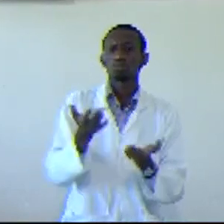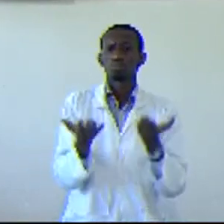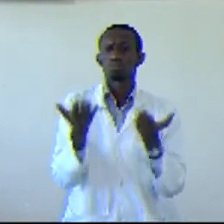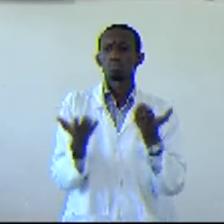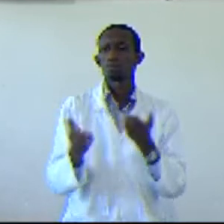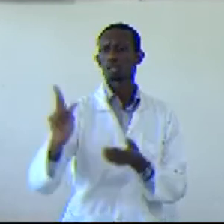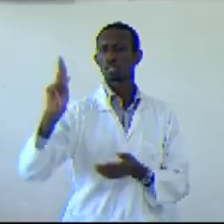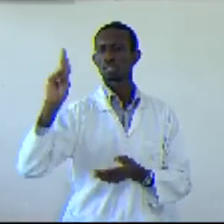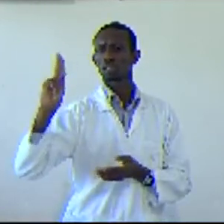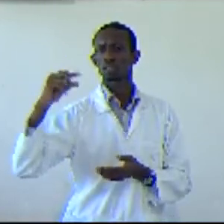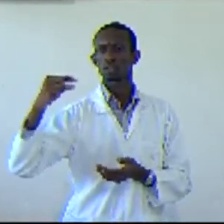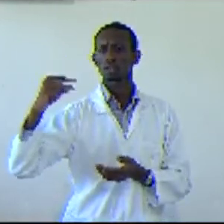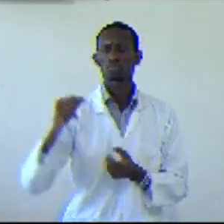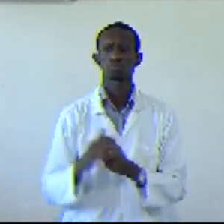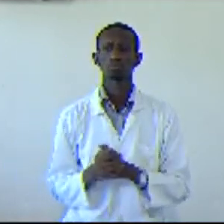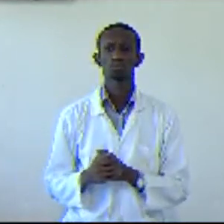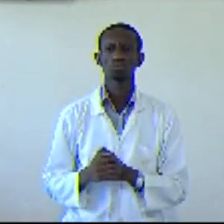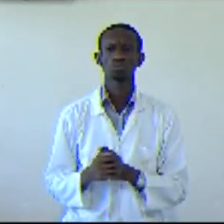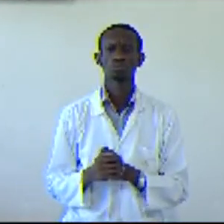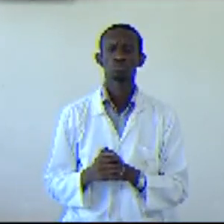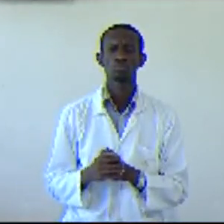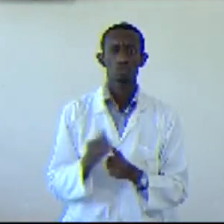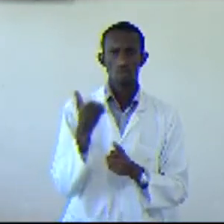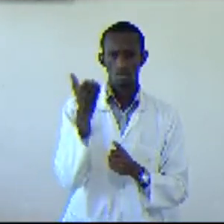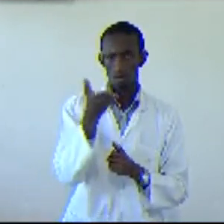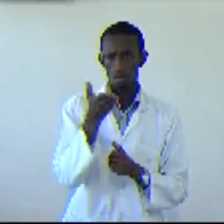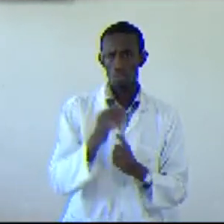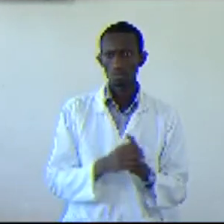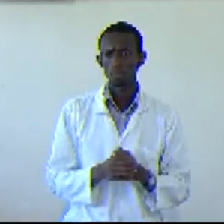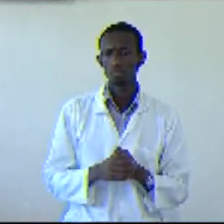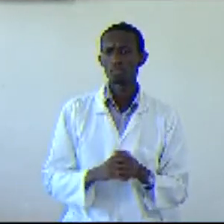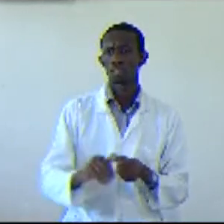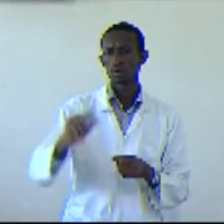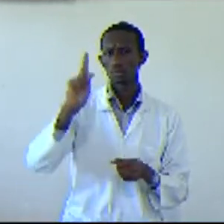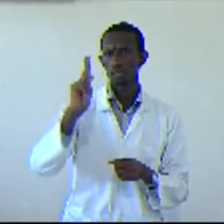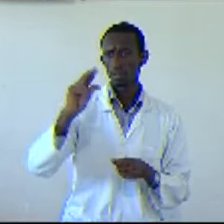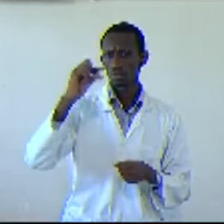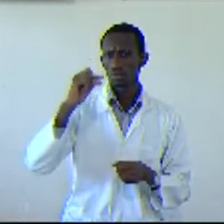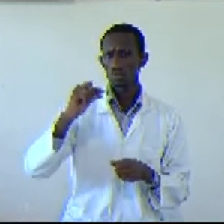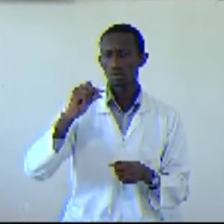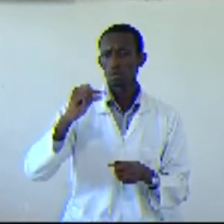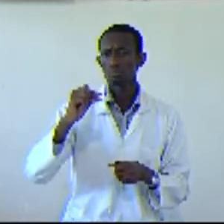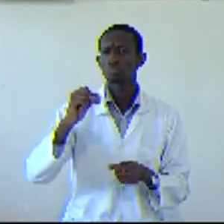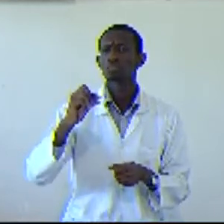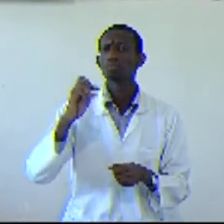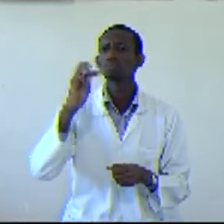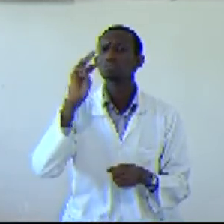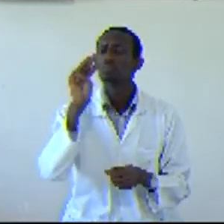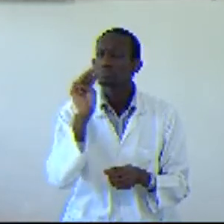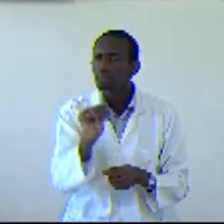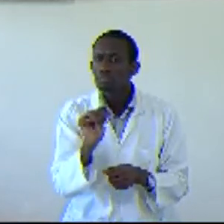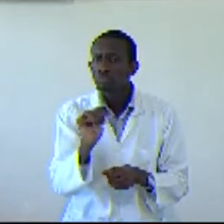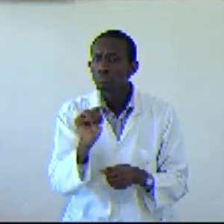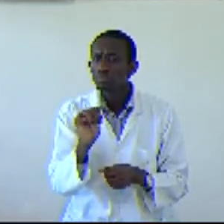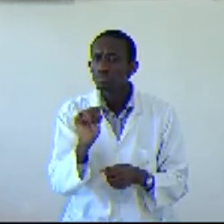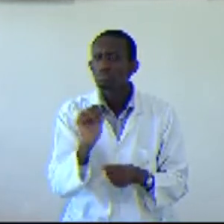second, and then the unit of that one is going to be kilogram meter per second. This is what we have